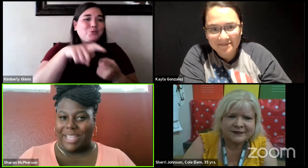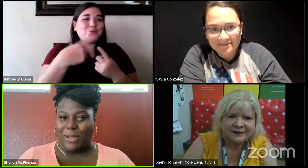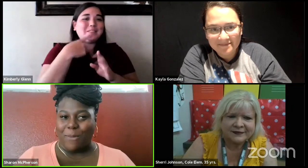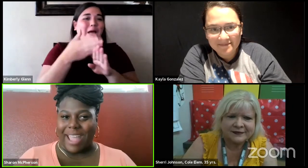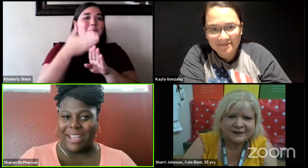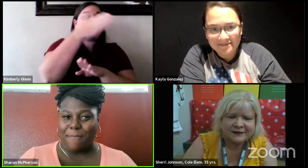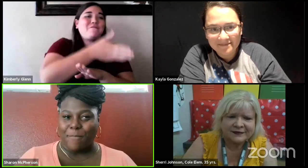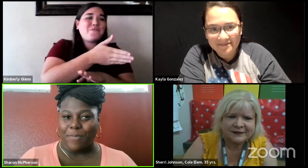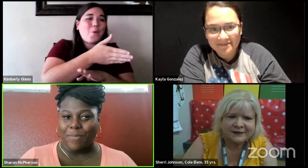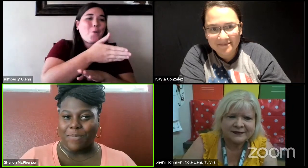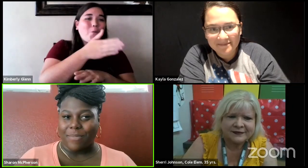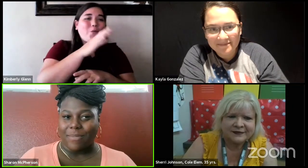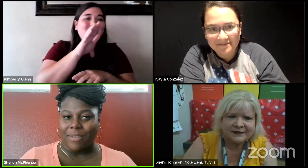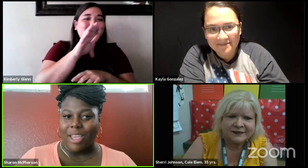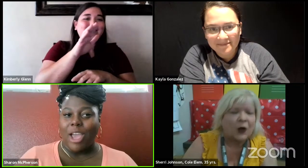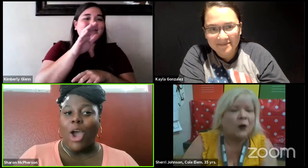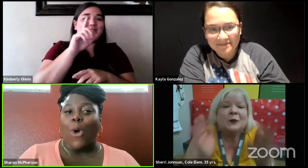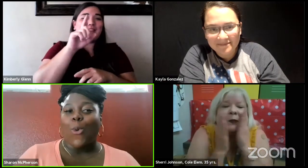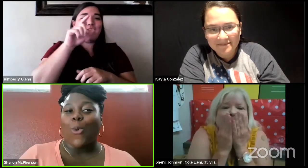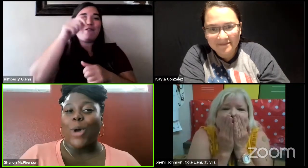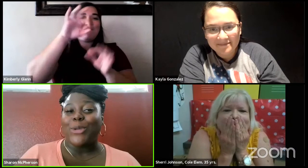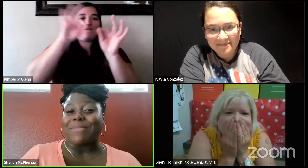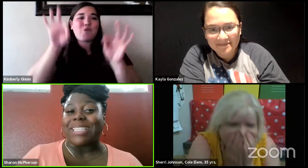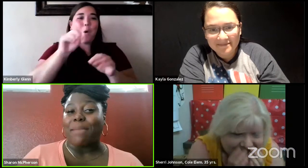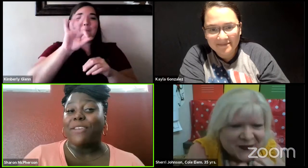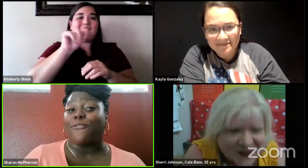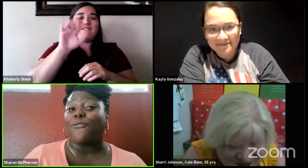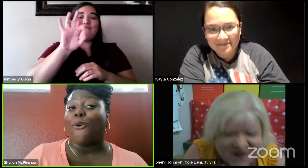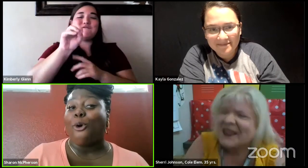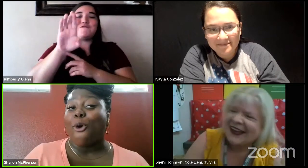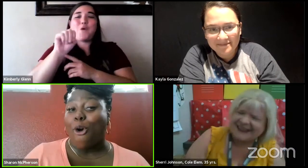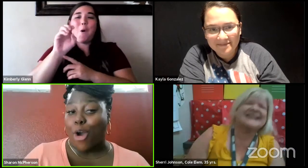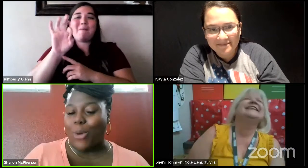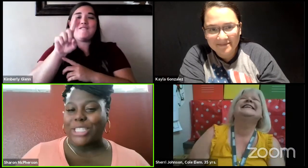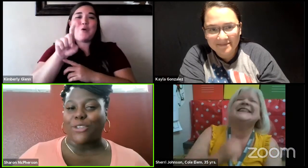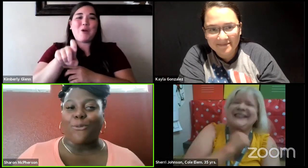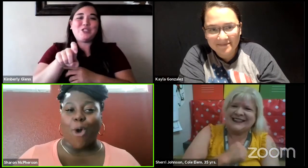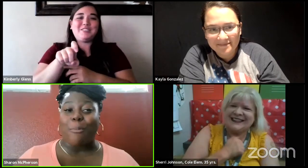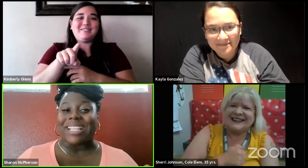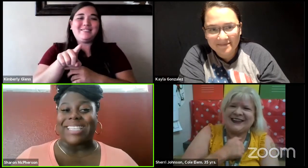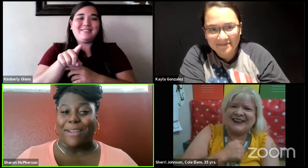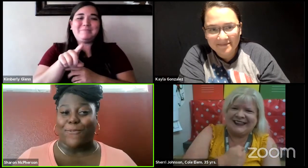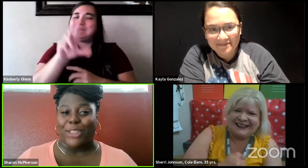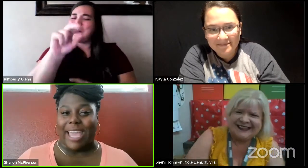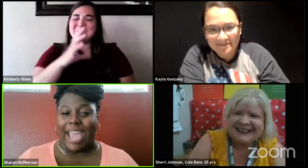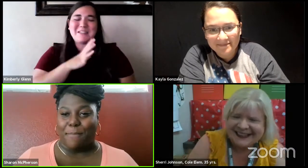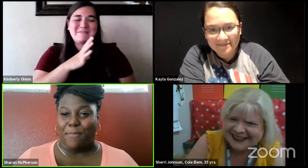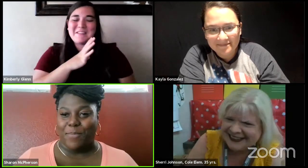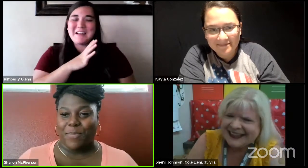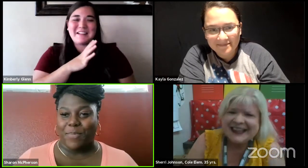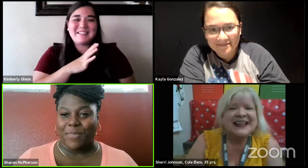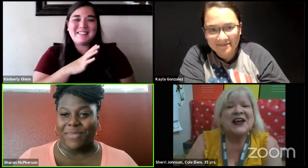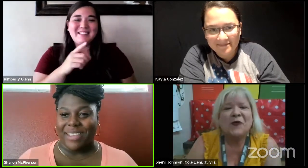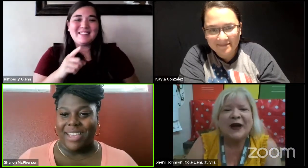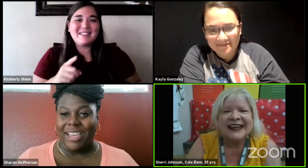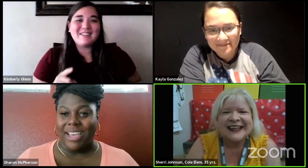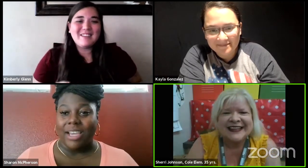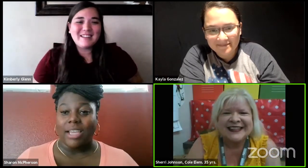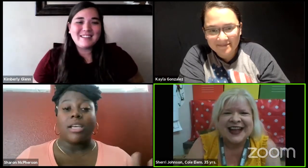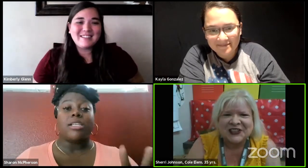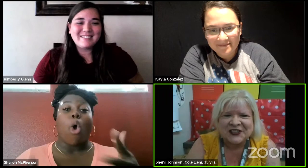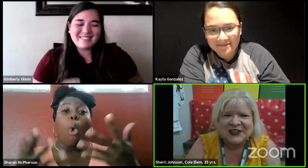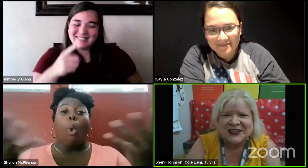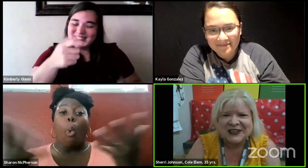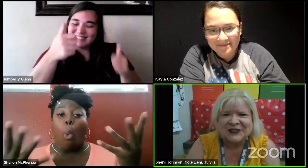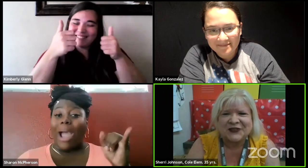Okay, wait, let me go back. Oh. What do you have to say before? What is the format set up for the game? What